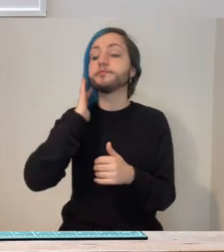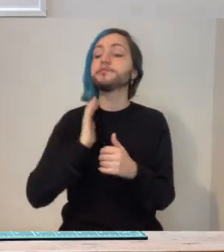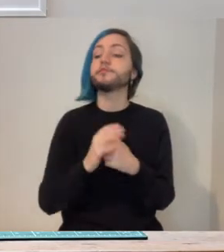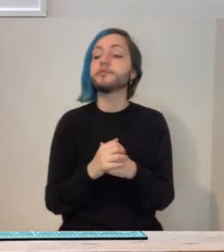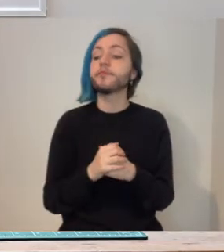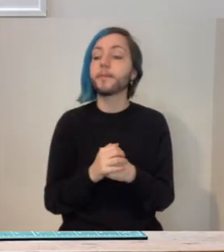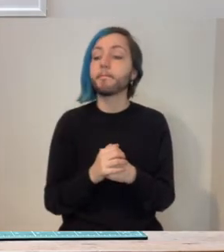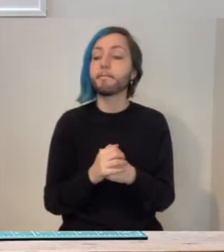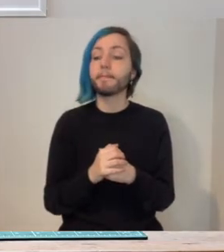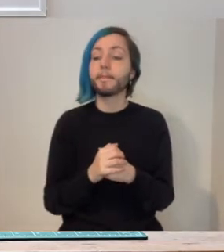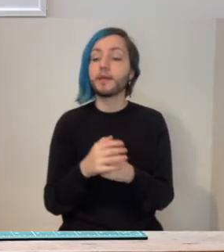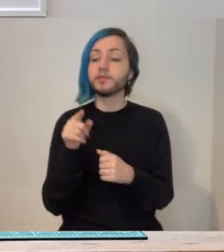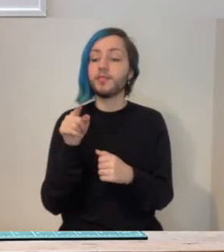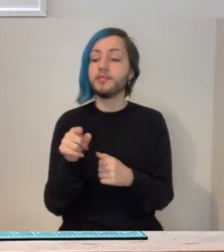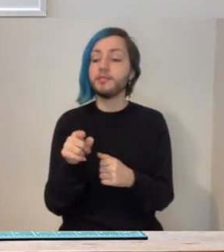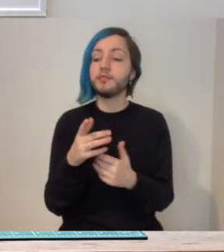are